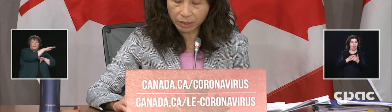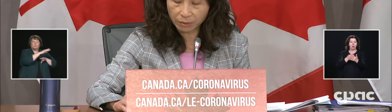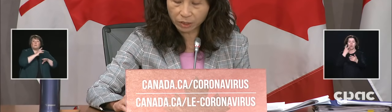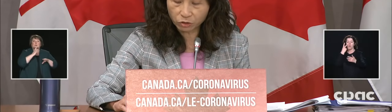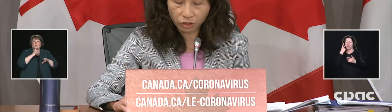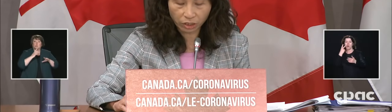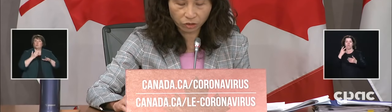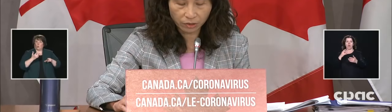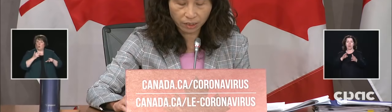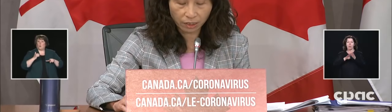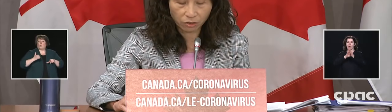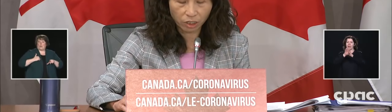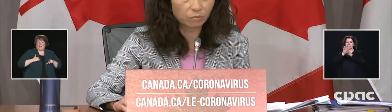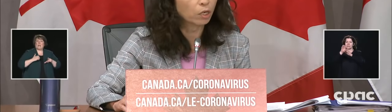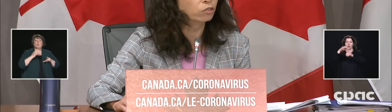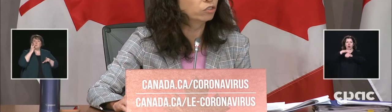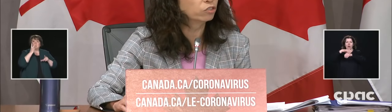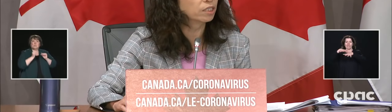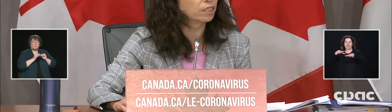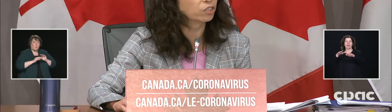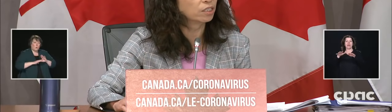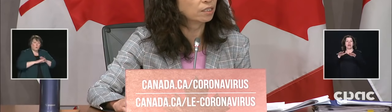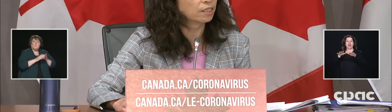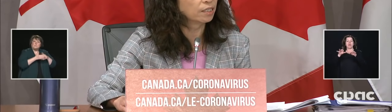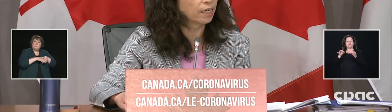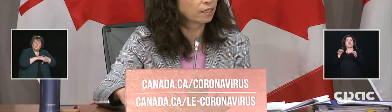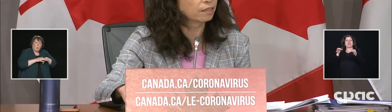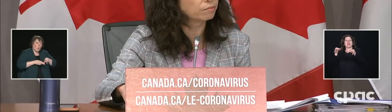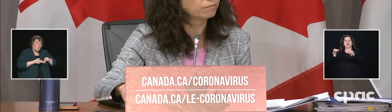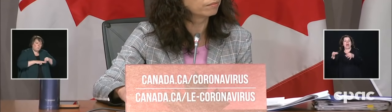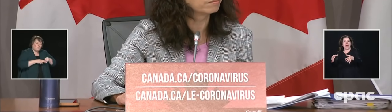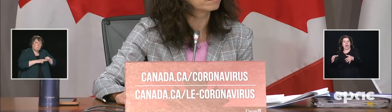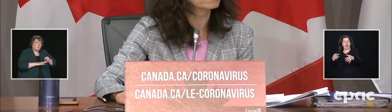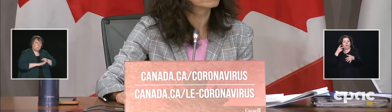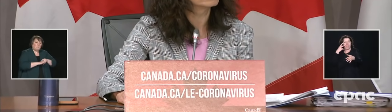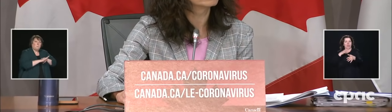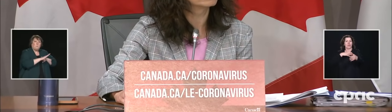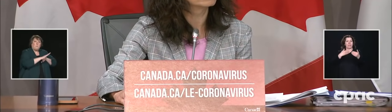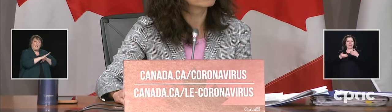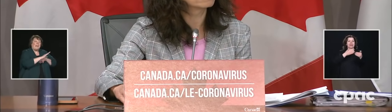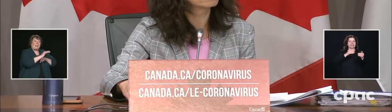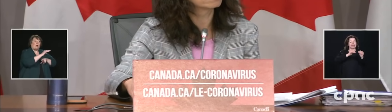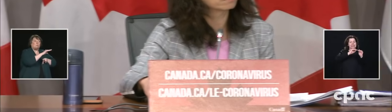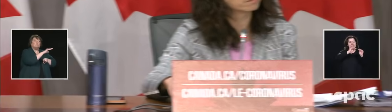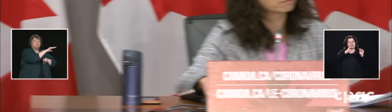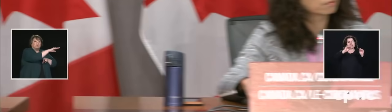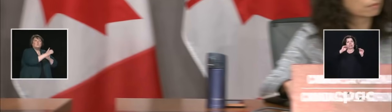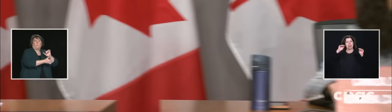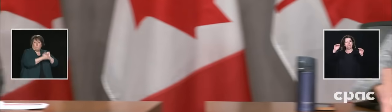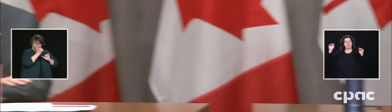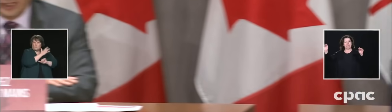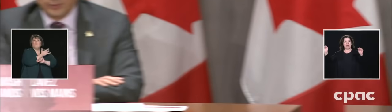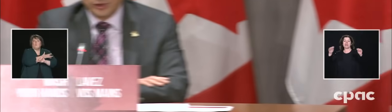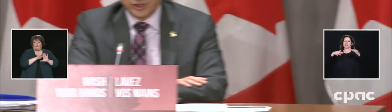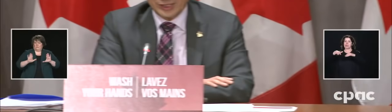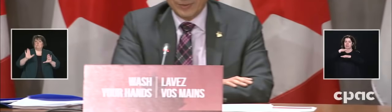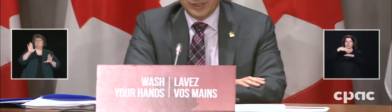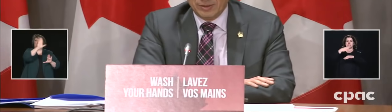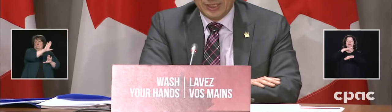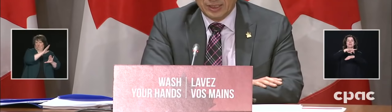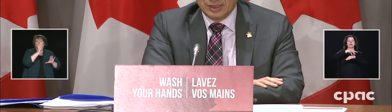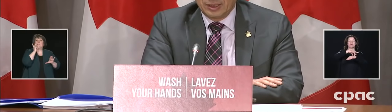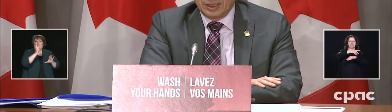of epidemic trajectories across most jurisdictions in Canada. Diapositive 8. Il y a